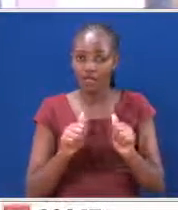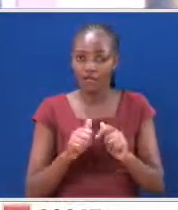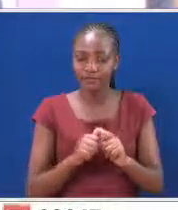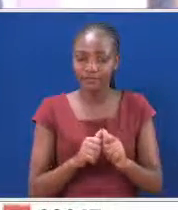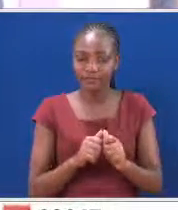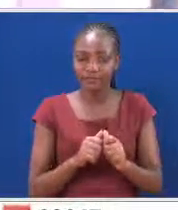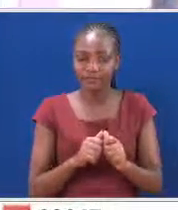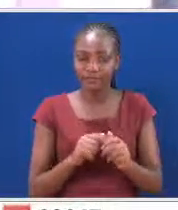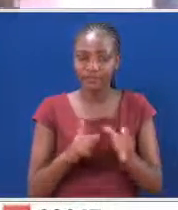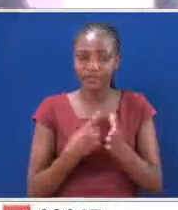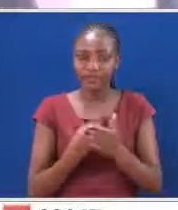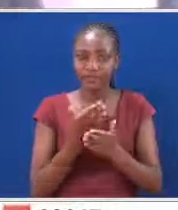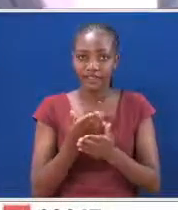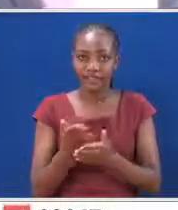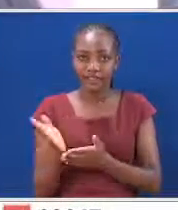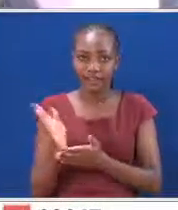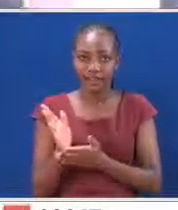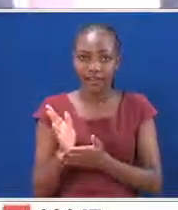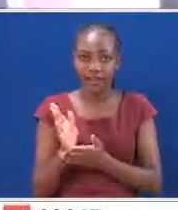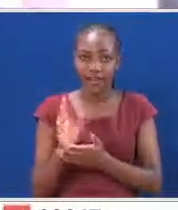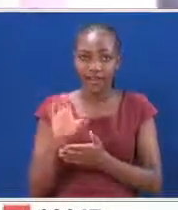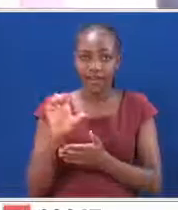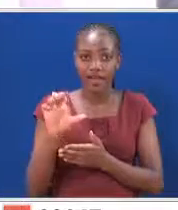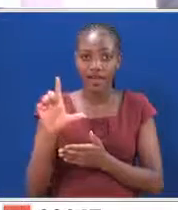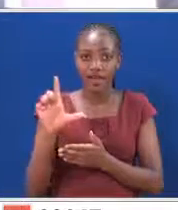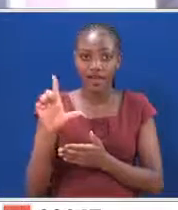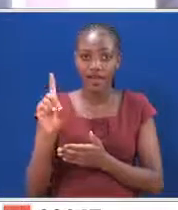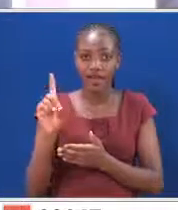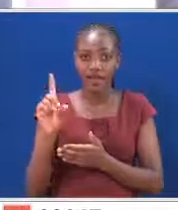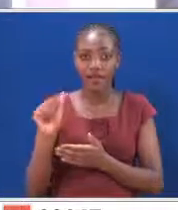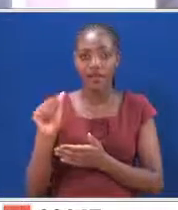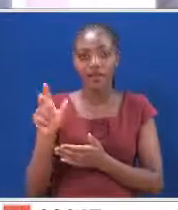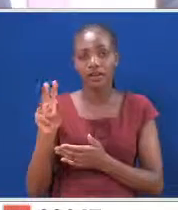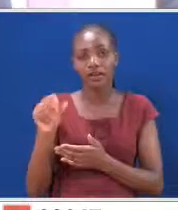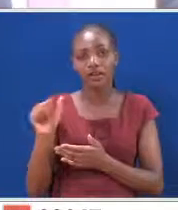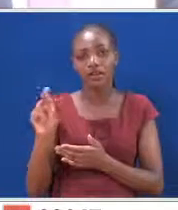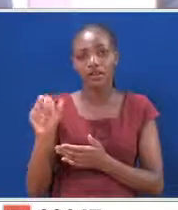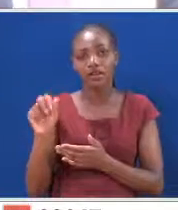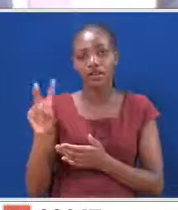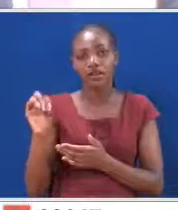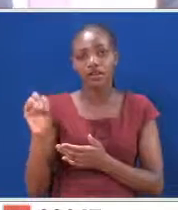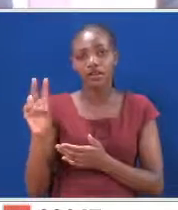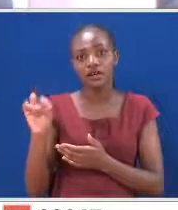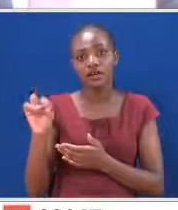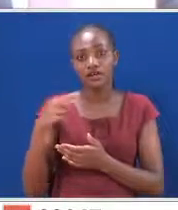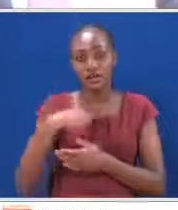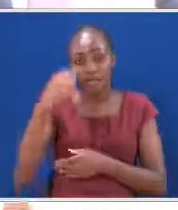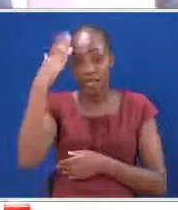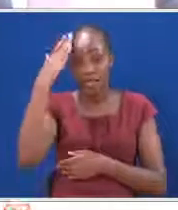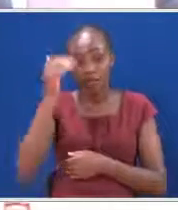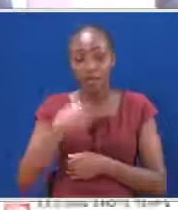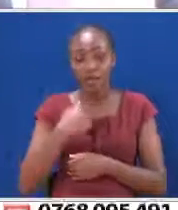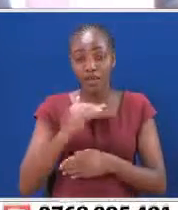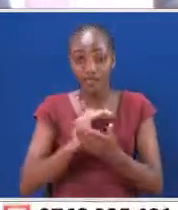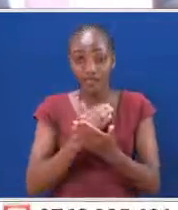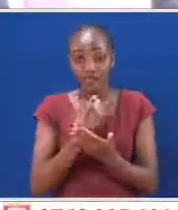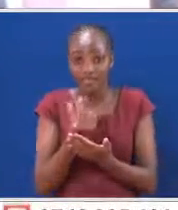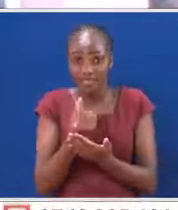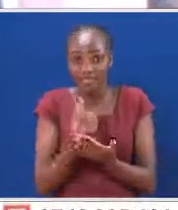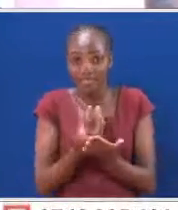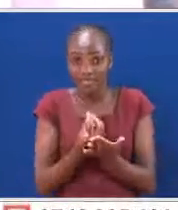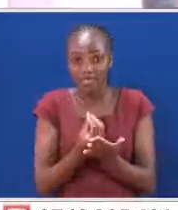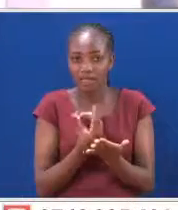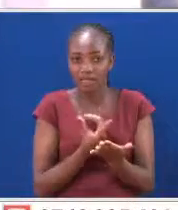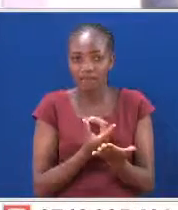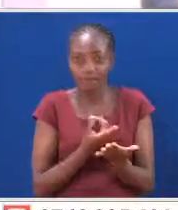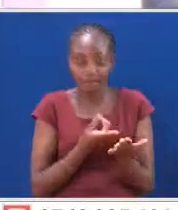This one of Eldama Ravine particularly, I know there is, we have some little money, we